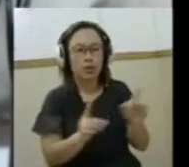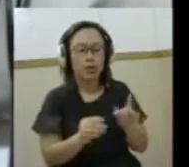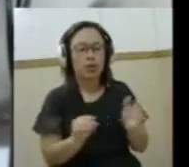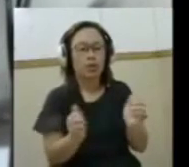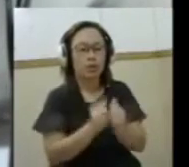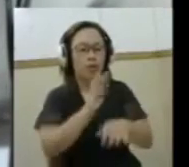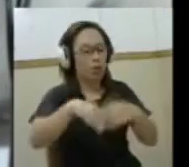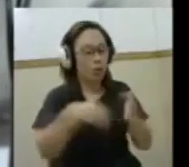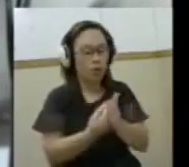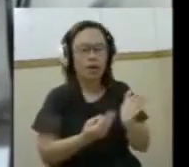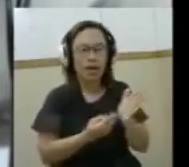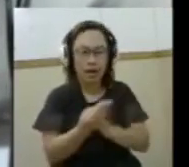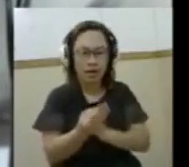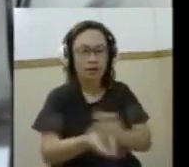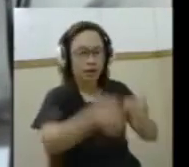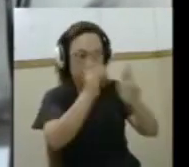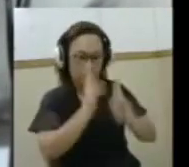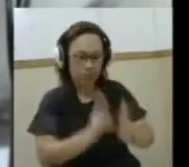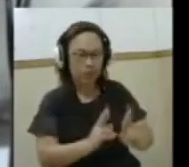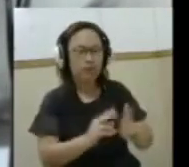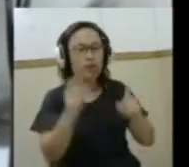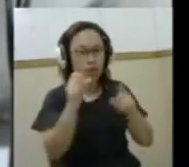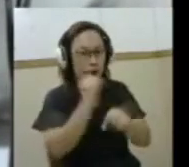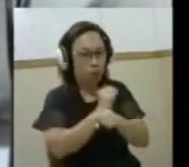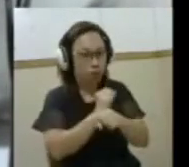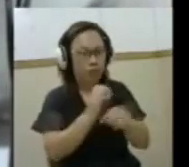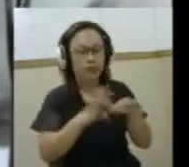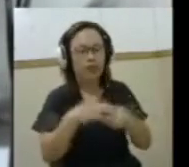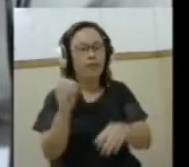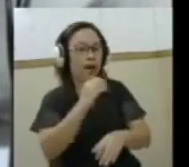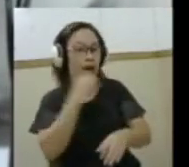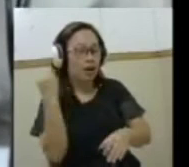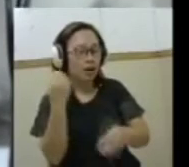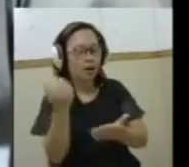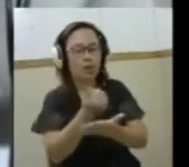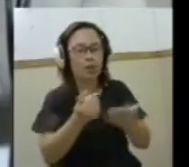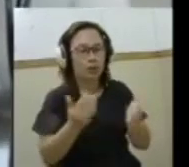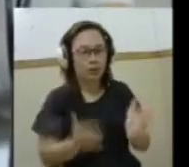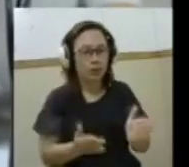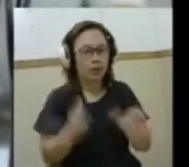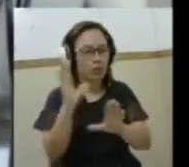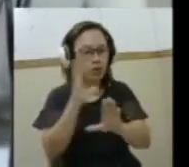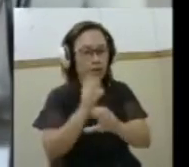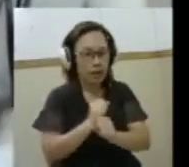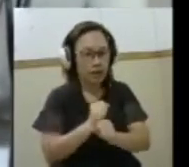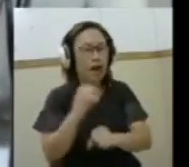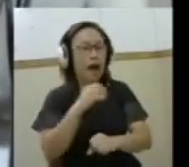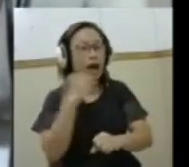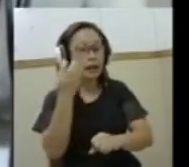honesty. Respect the works of the authors, where you will get additional information in your